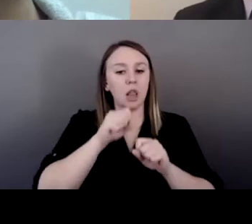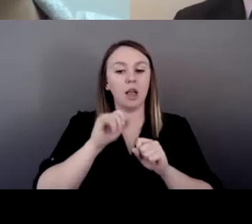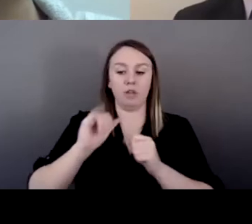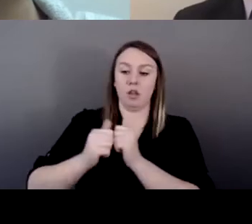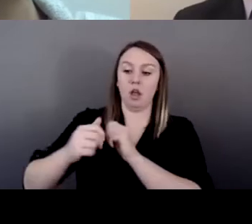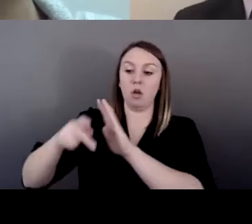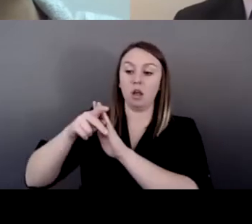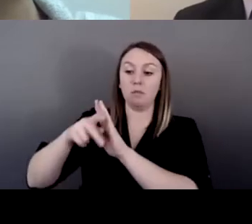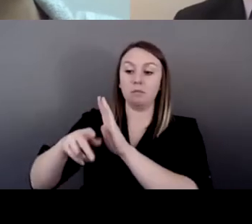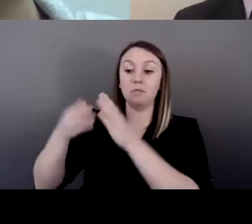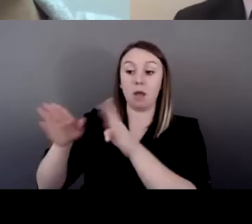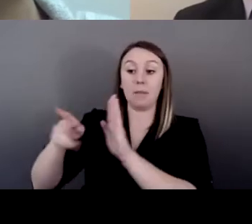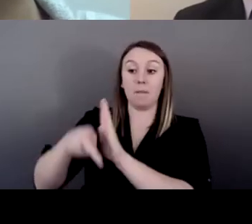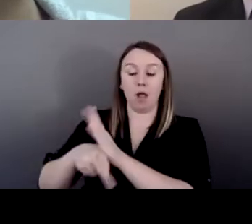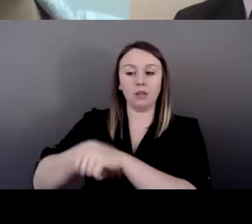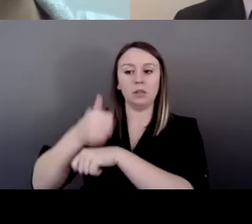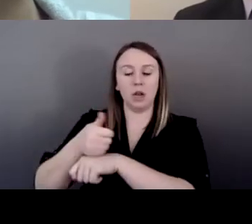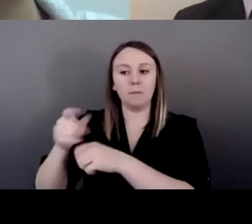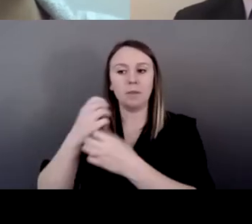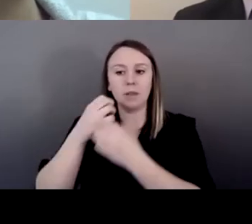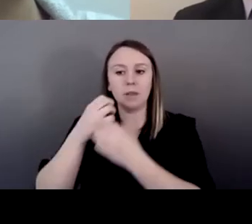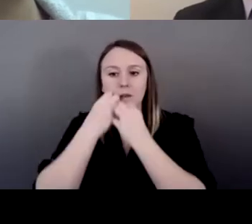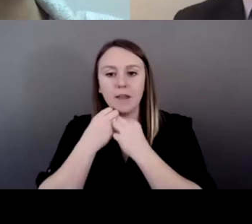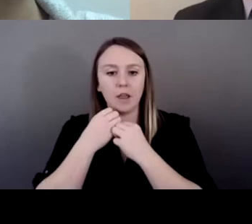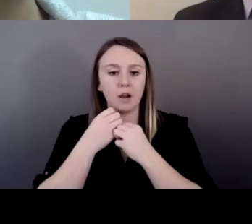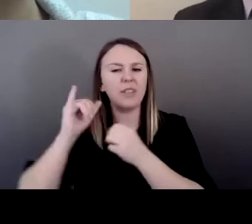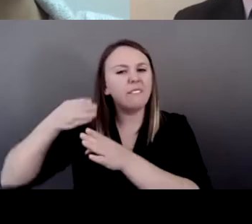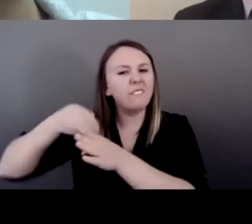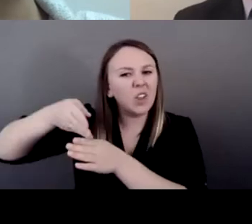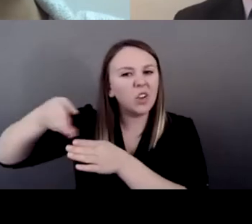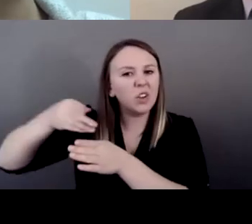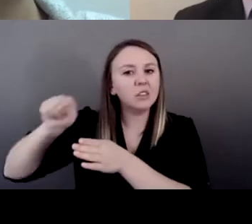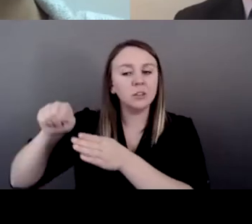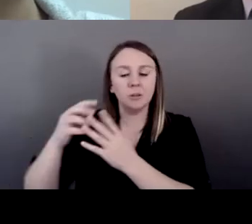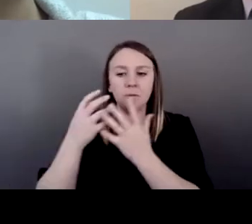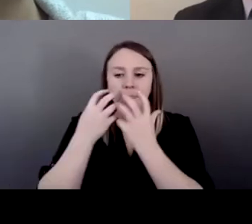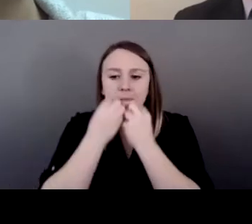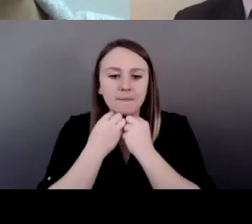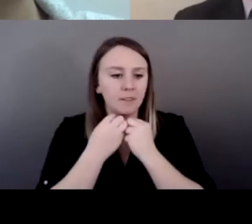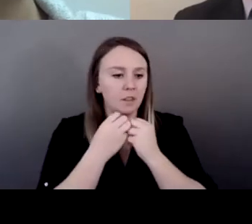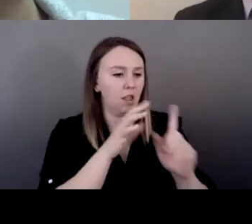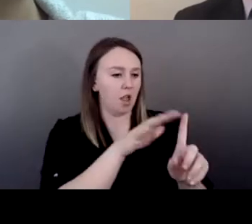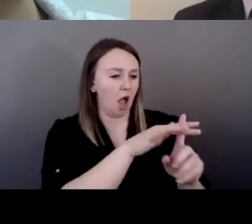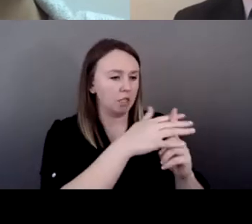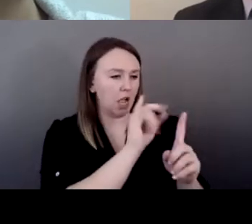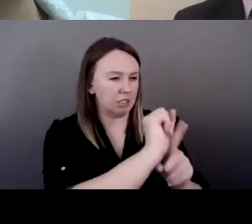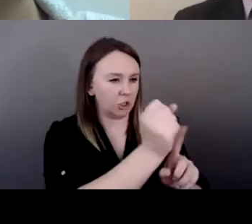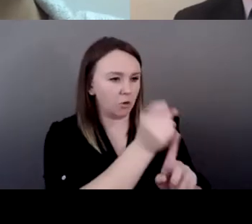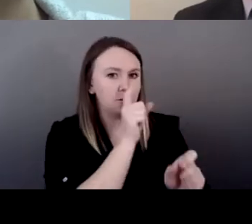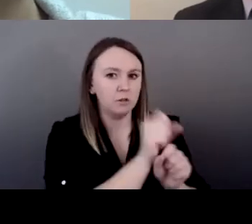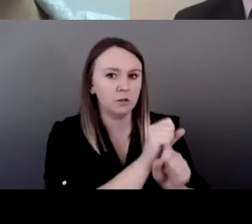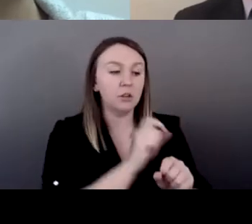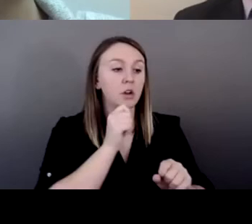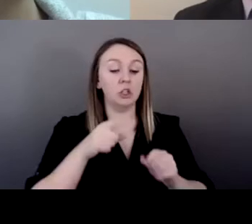set up, is that they care a lot. The field itself really cares a lot about the context in which we're pulling numbers from.